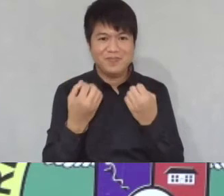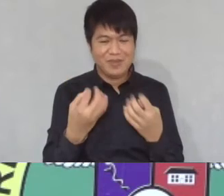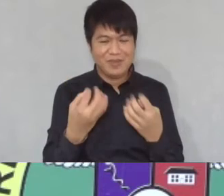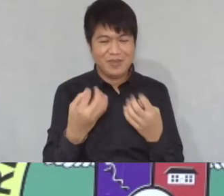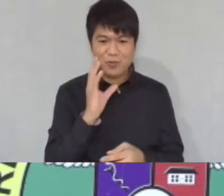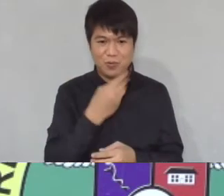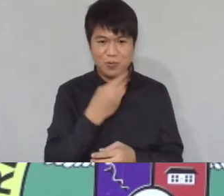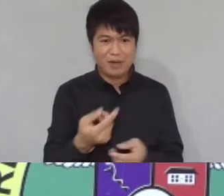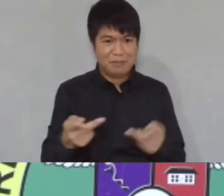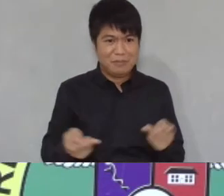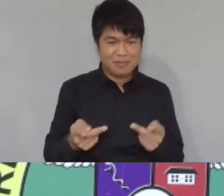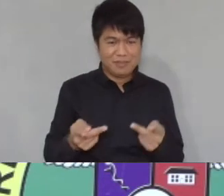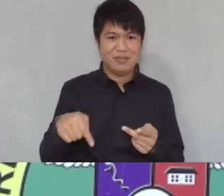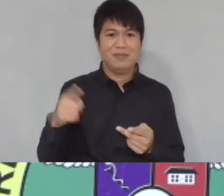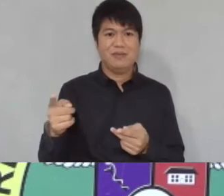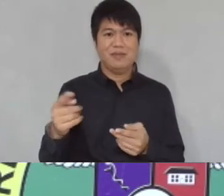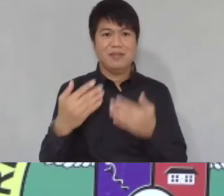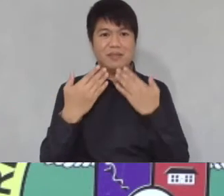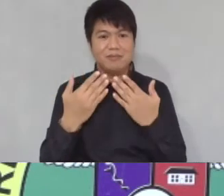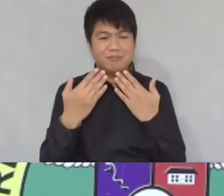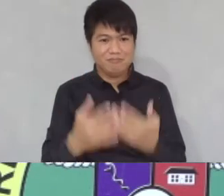800 plus of you who really